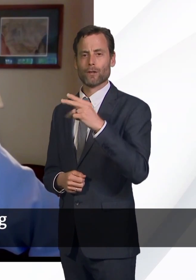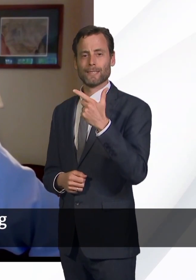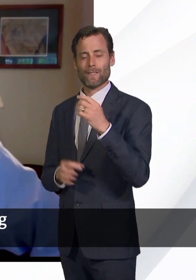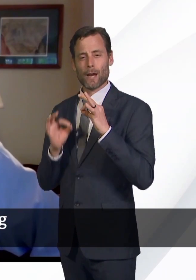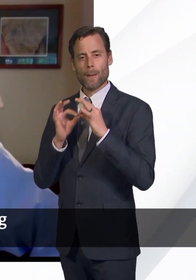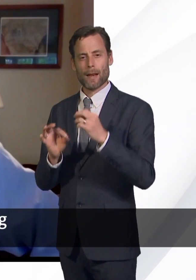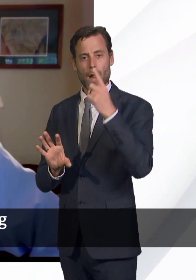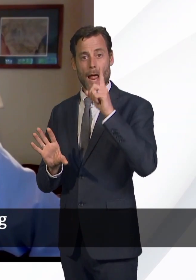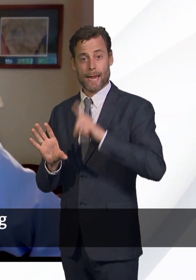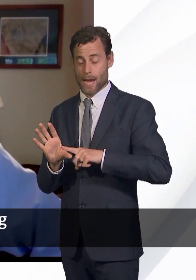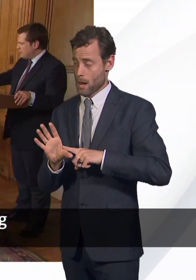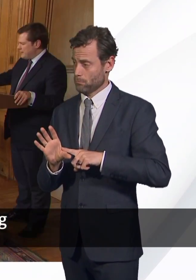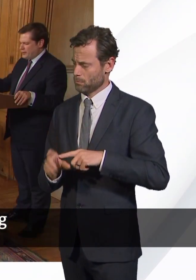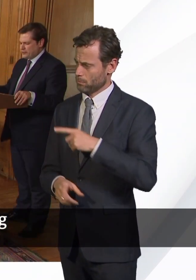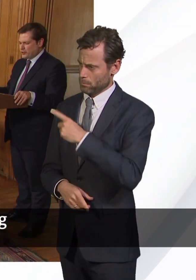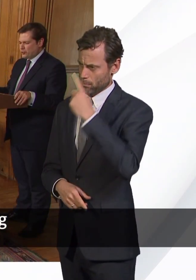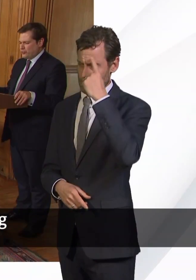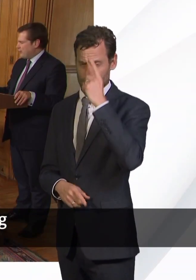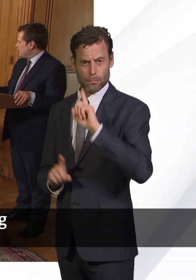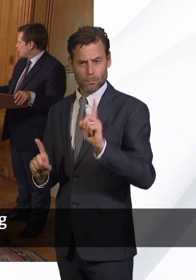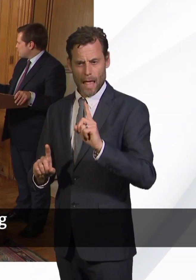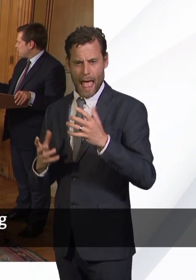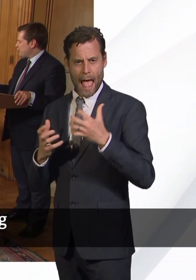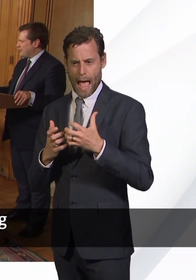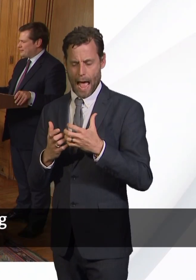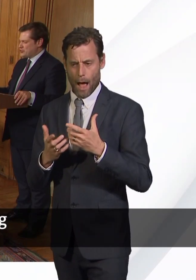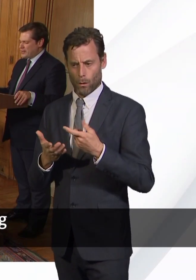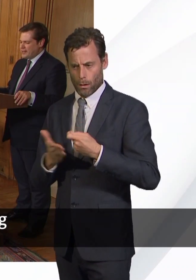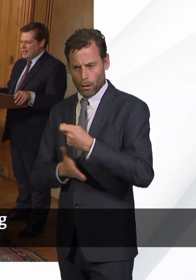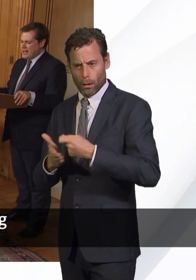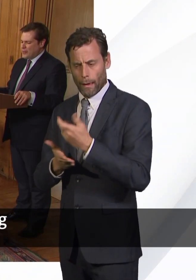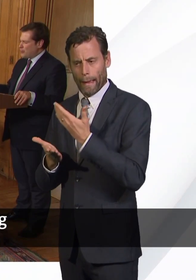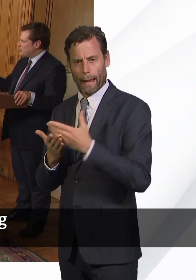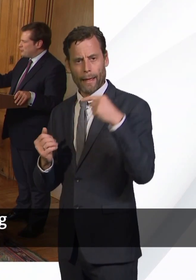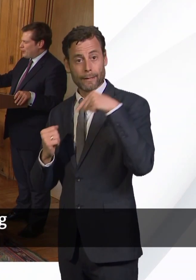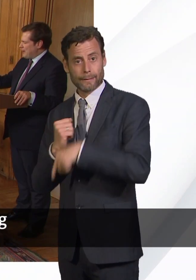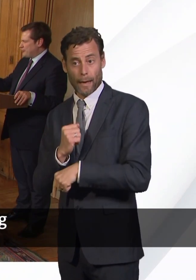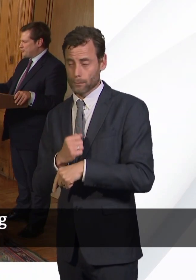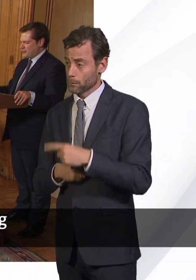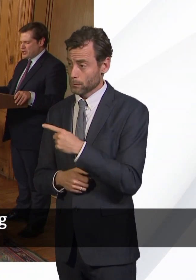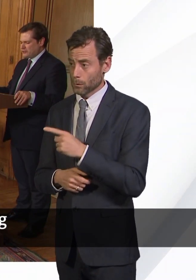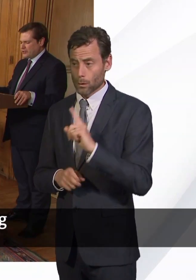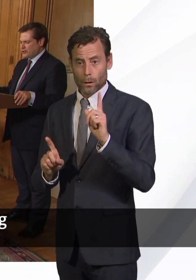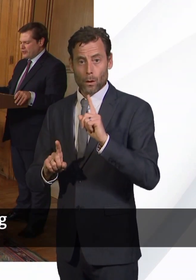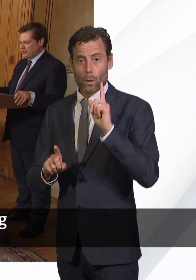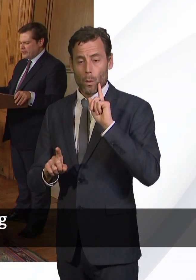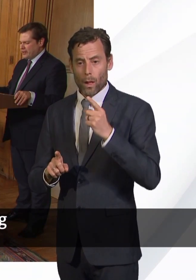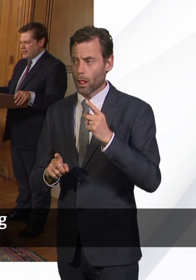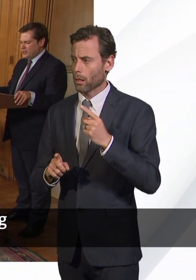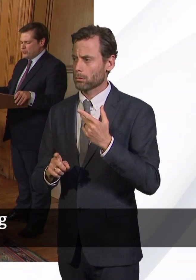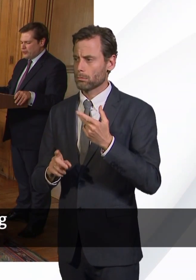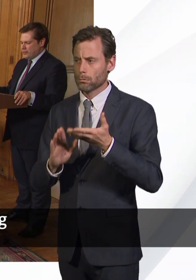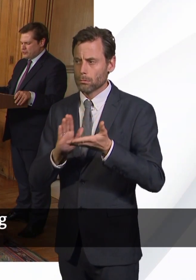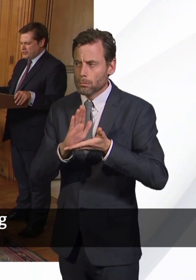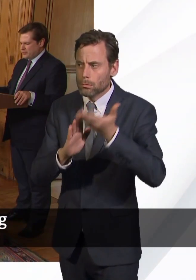sector pay freeze? Well, let me answer, Gordon, that last question before turning to Jenny. Those are matters for the Chancellor, and